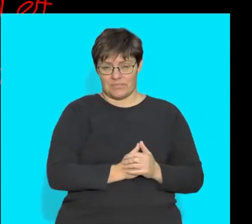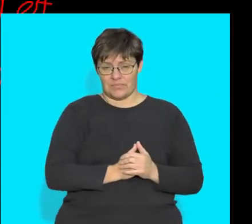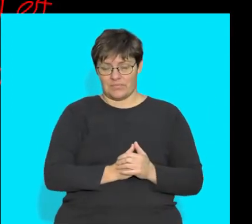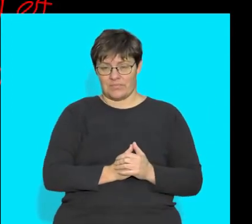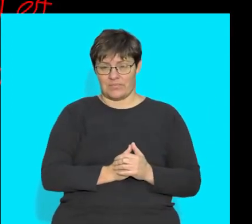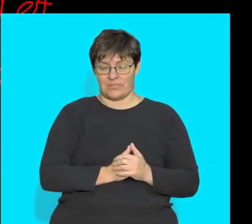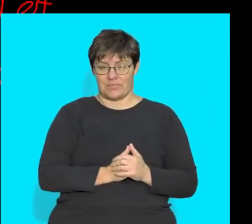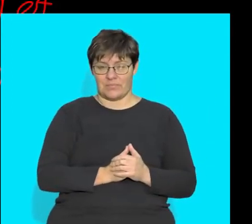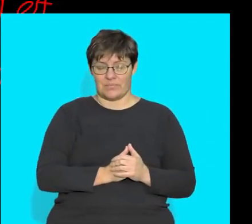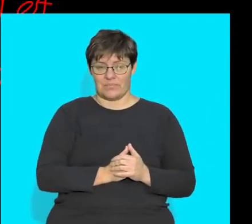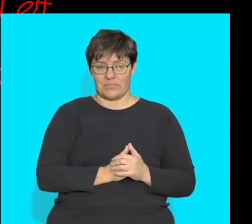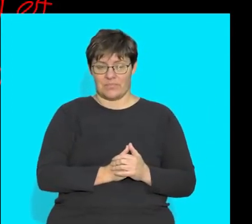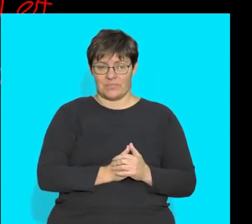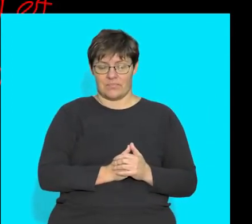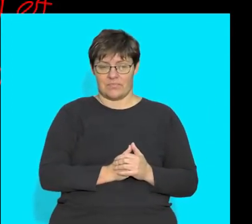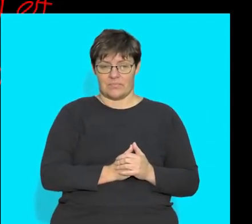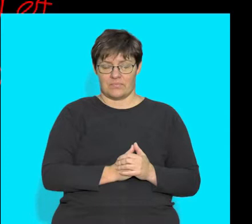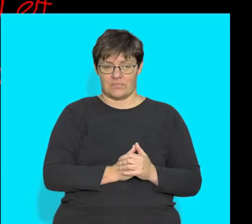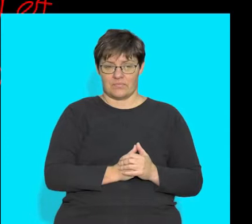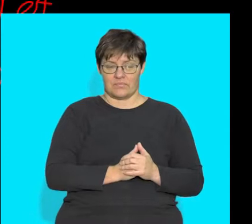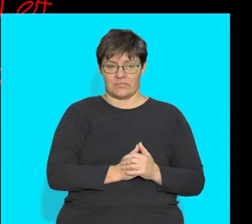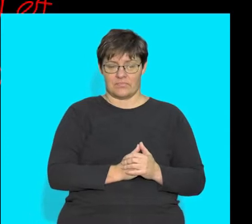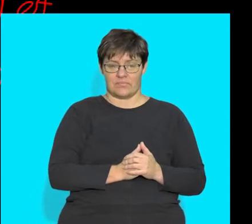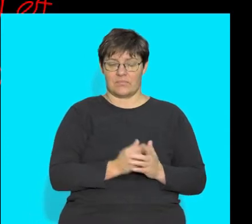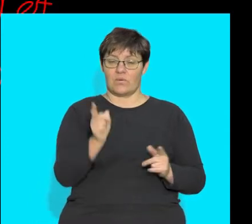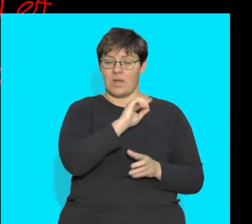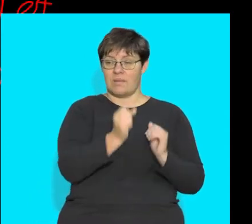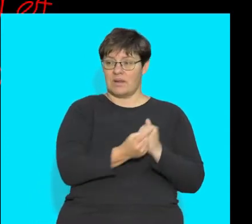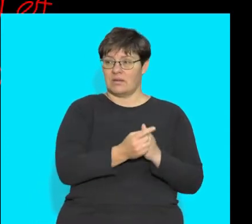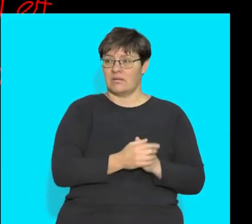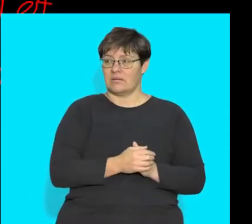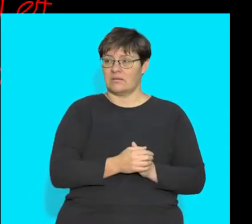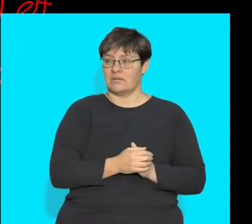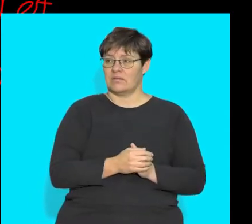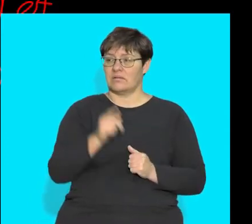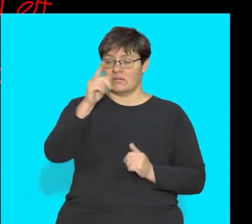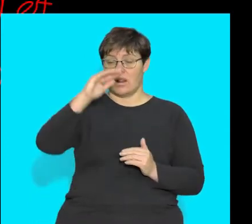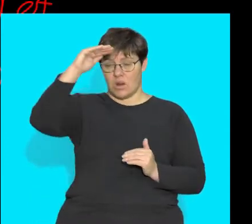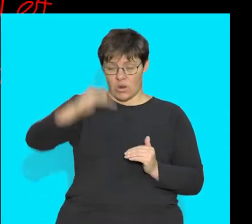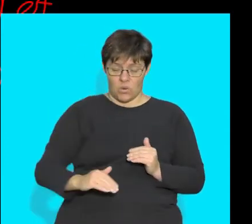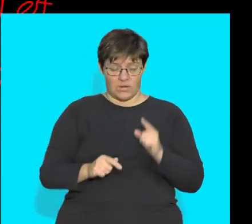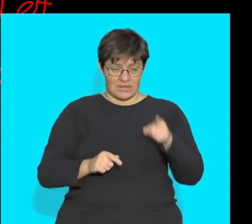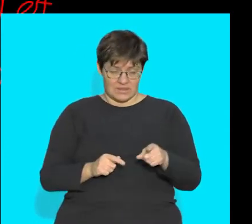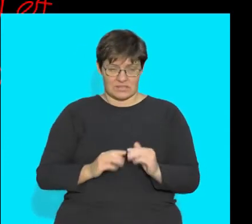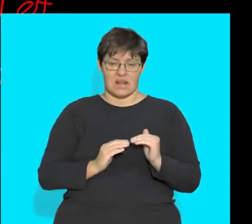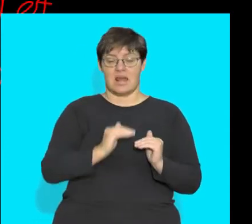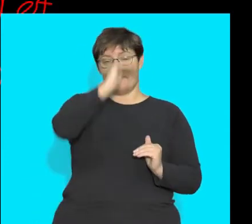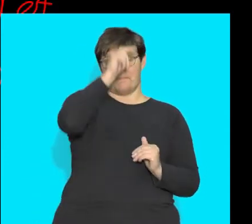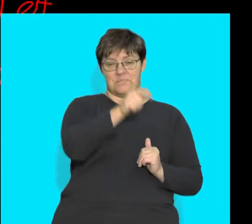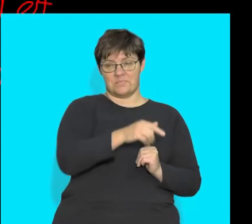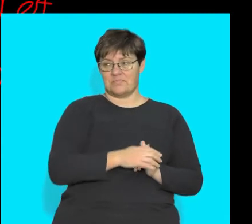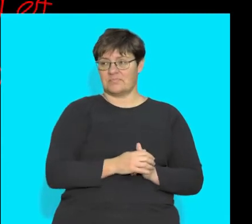decreased. Okay, so guys, what happened? This level got lower